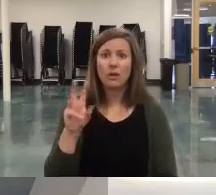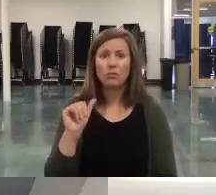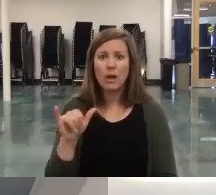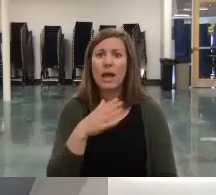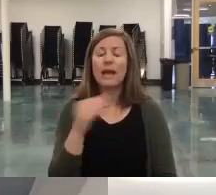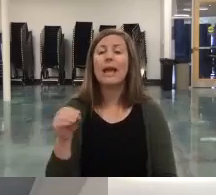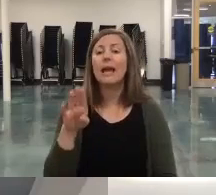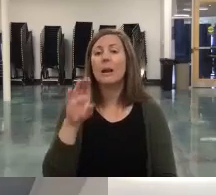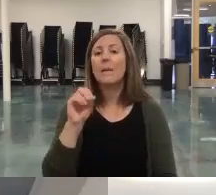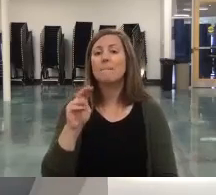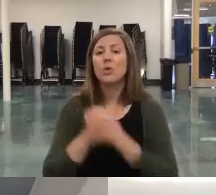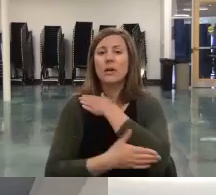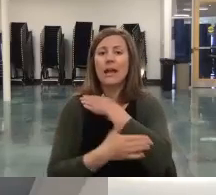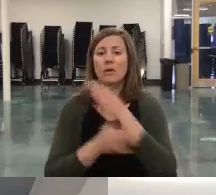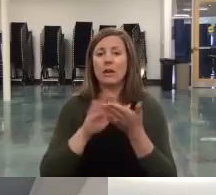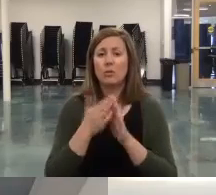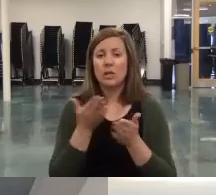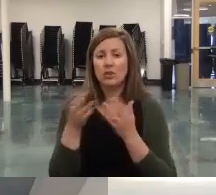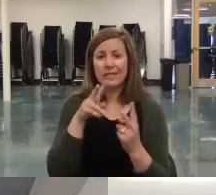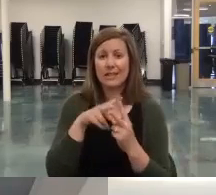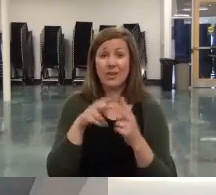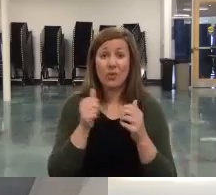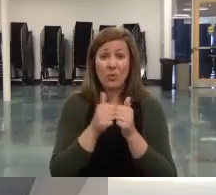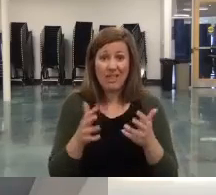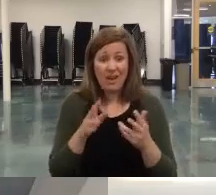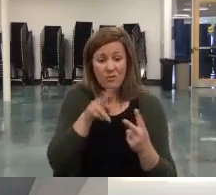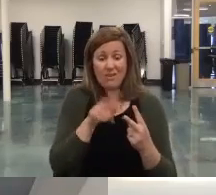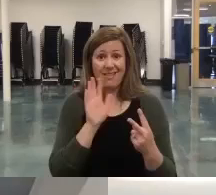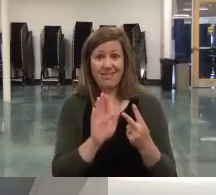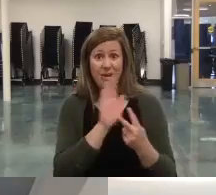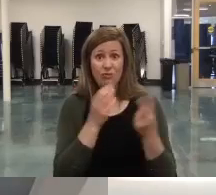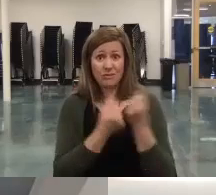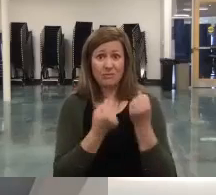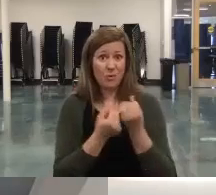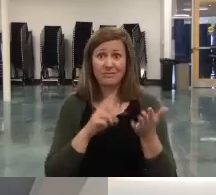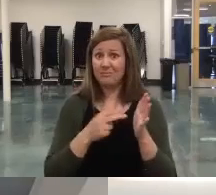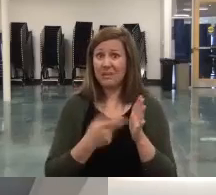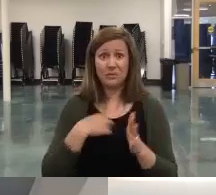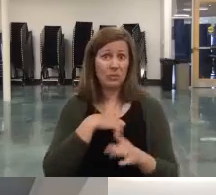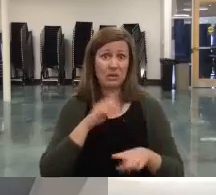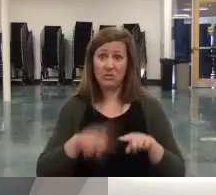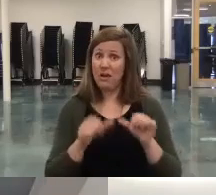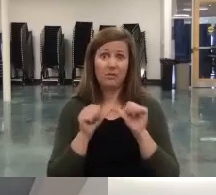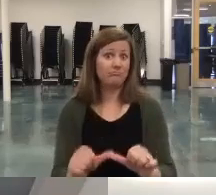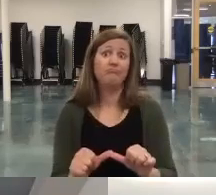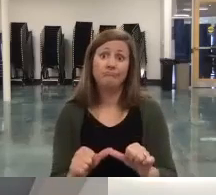Community Services, which without that support, we couldn't continue to do what we are doing right now.